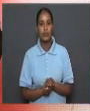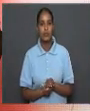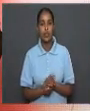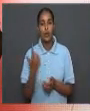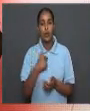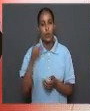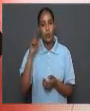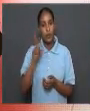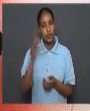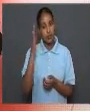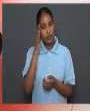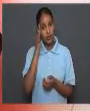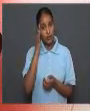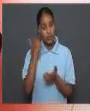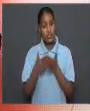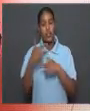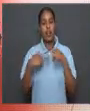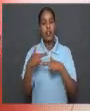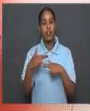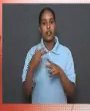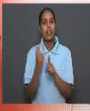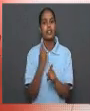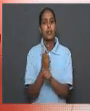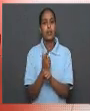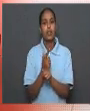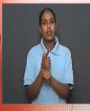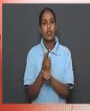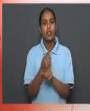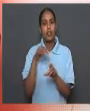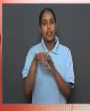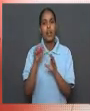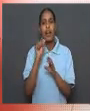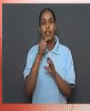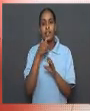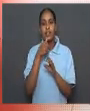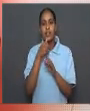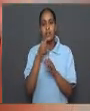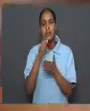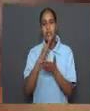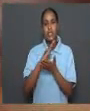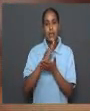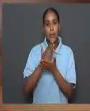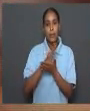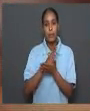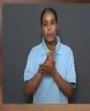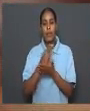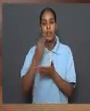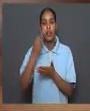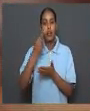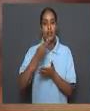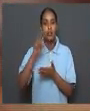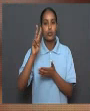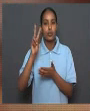We must note that this reaction takes place in an acidic medium, and the